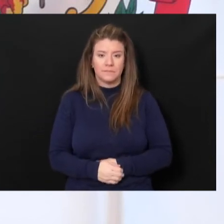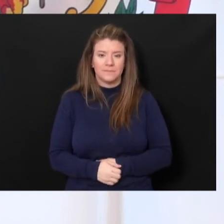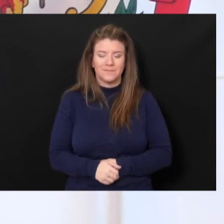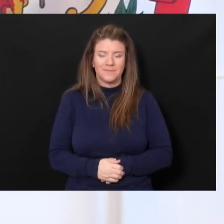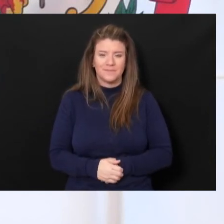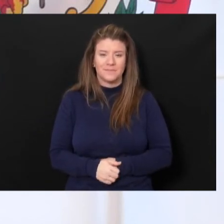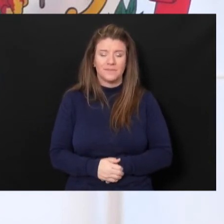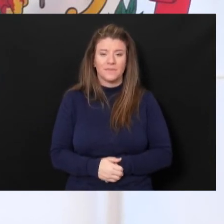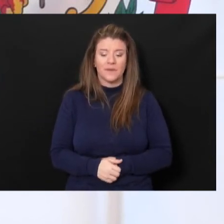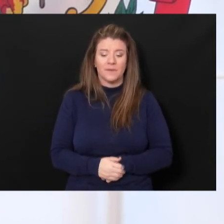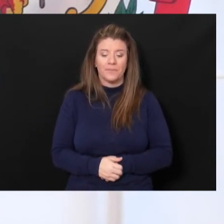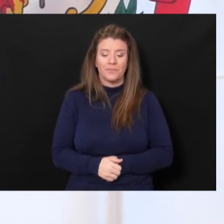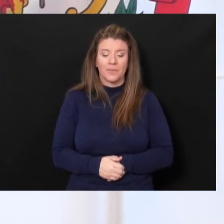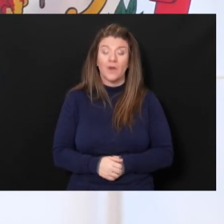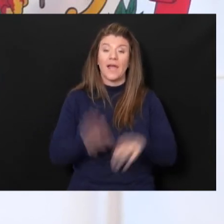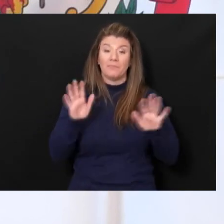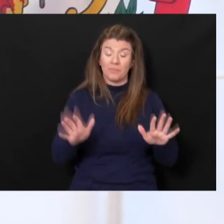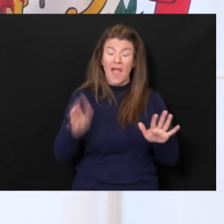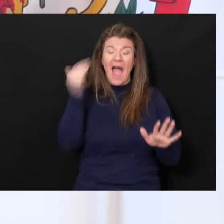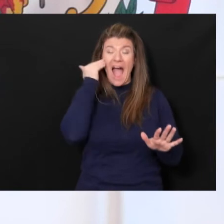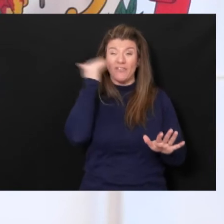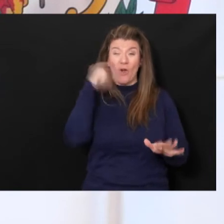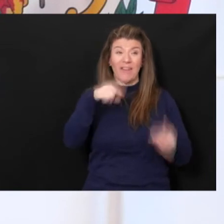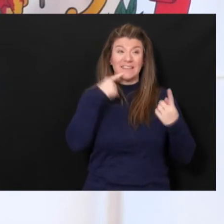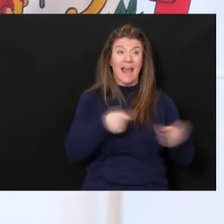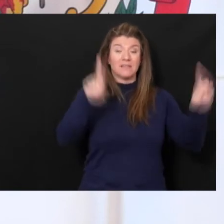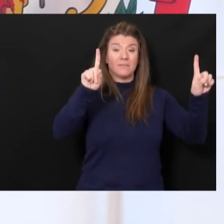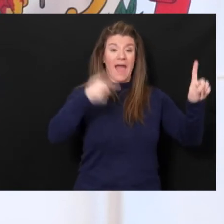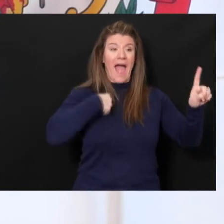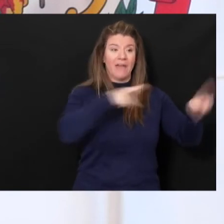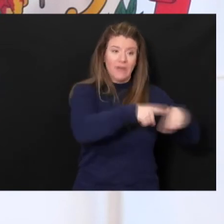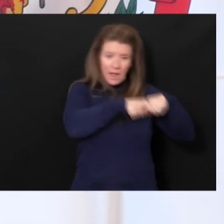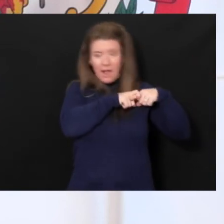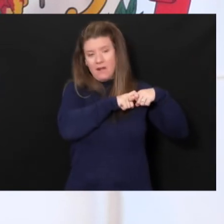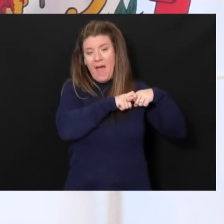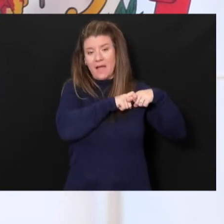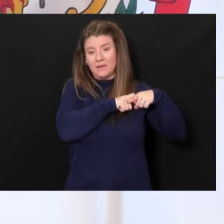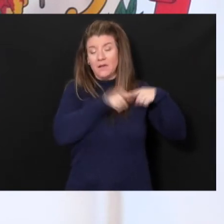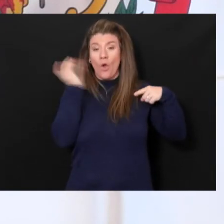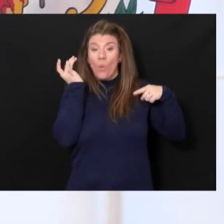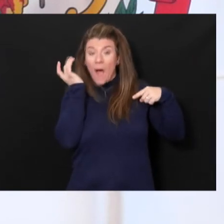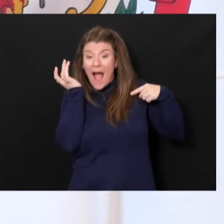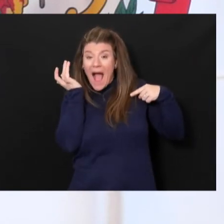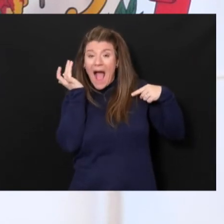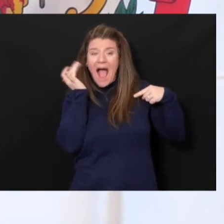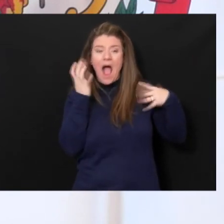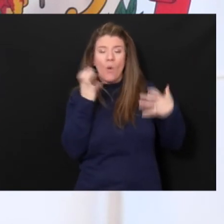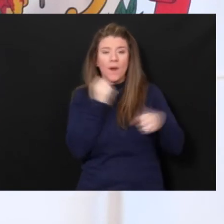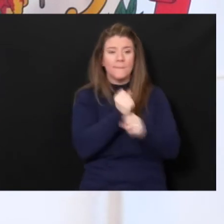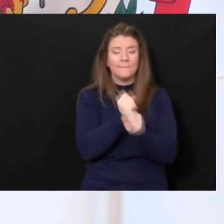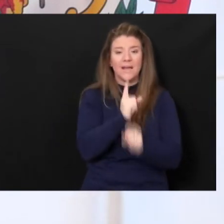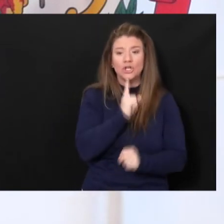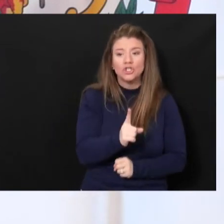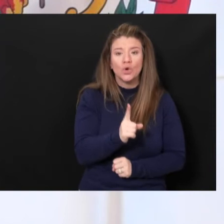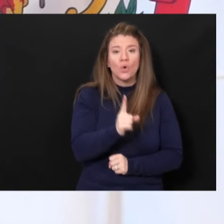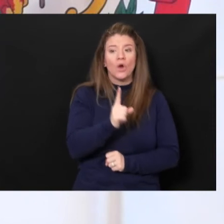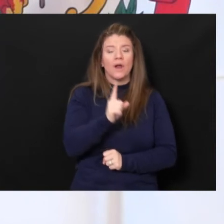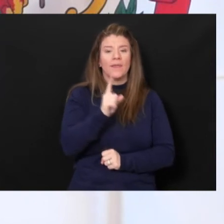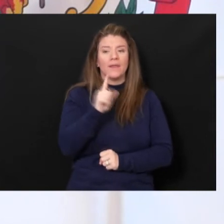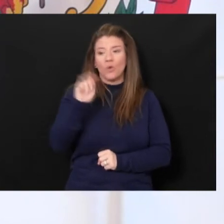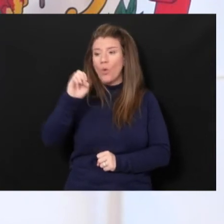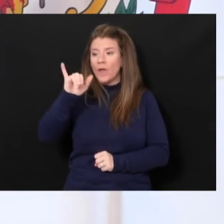Okay, I've known about this announcement. We've held it back and everything from the standpoint of the, you know, to the wishes of the Toyota